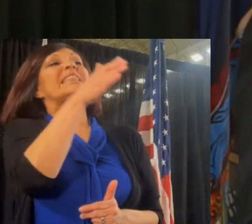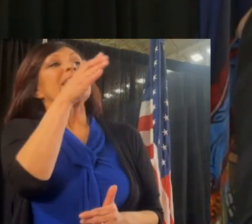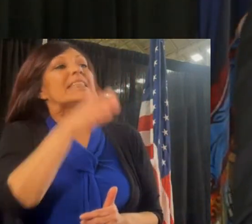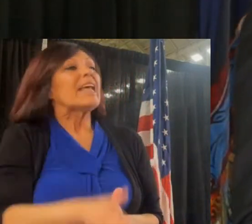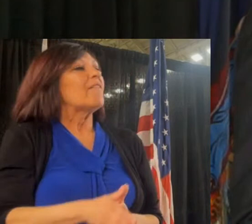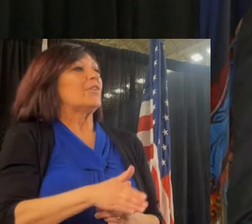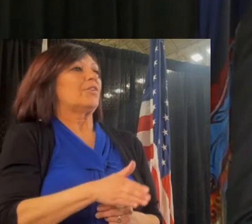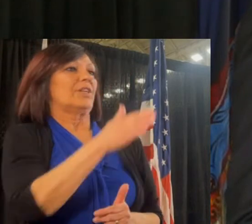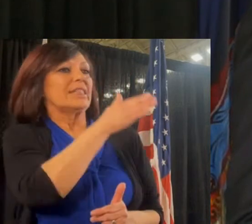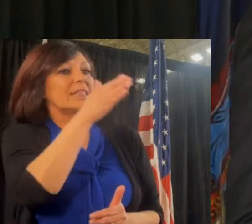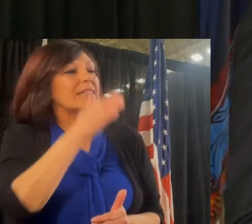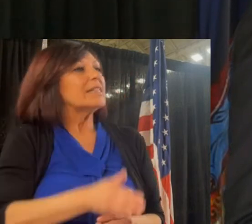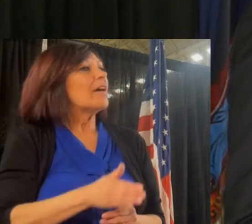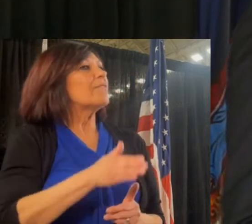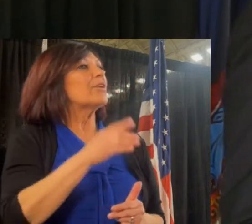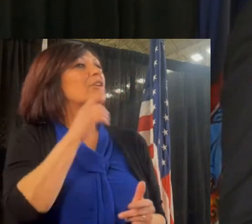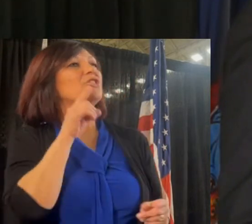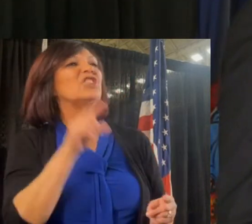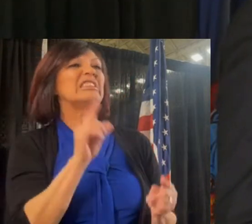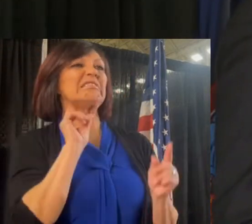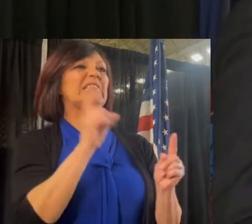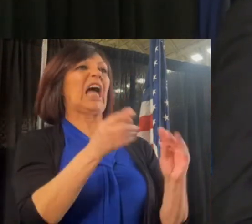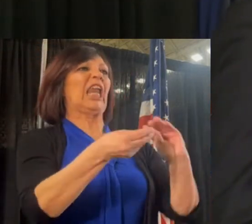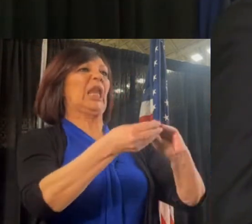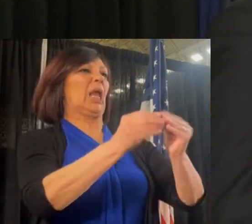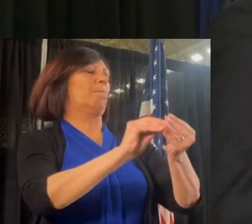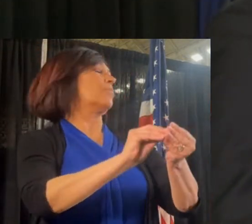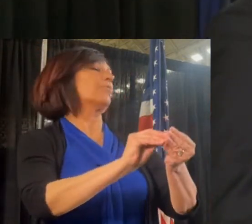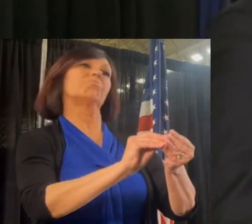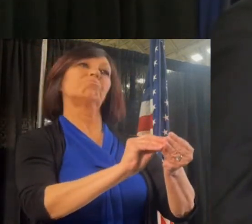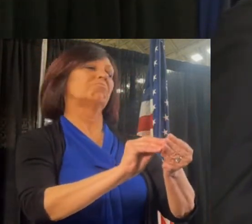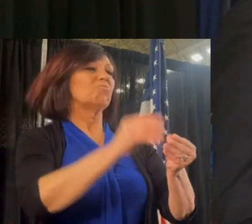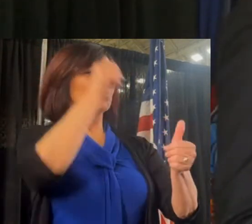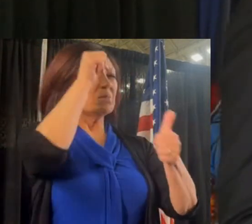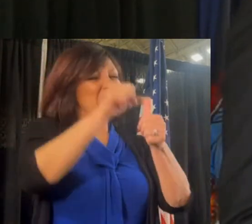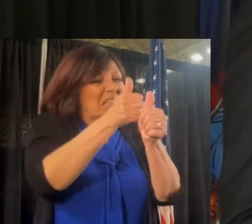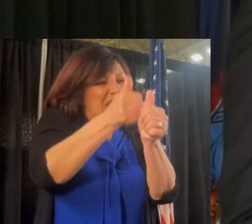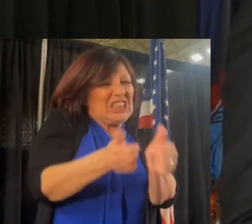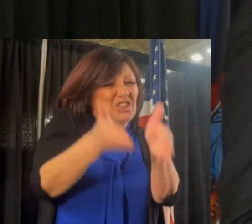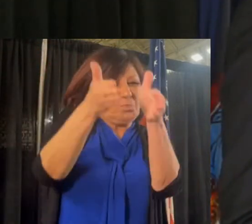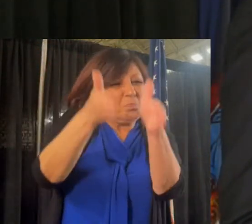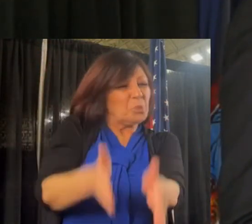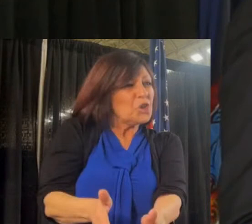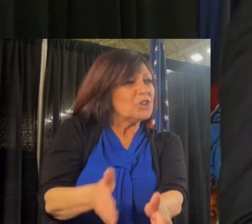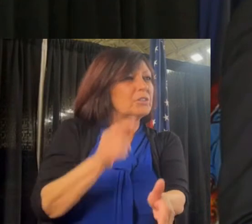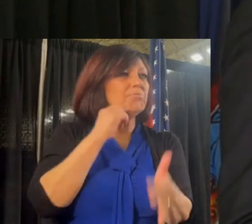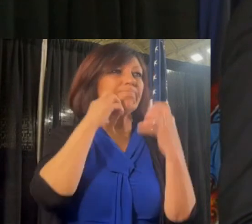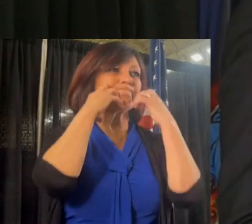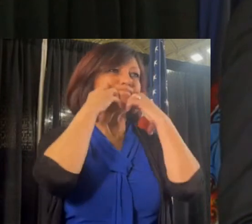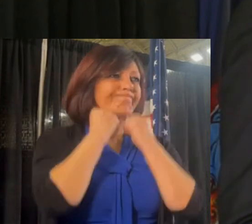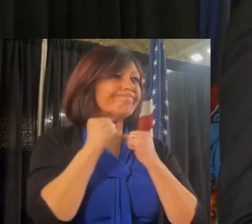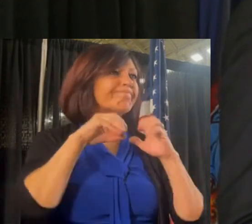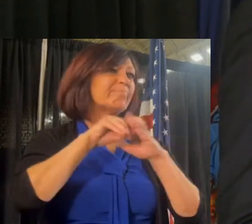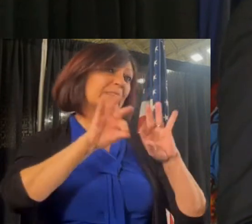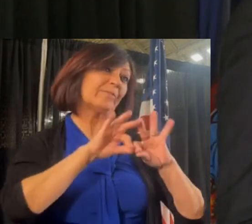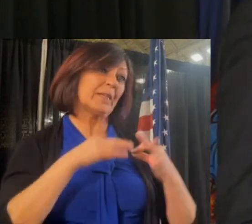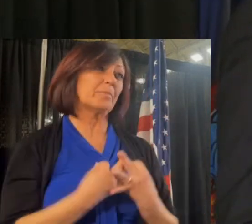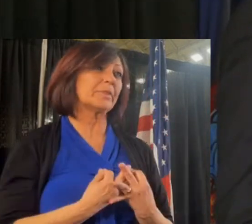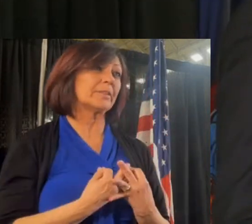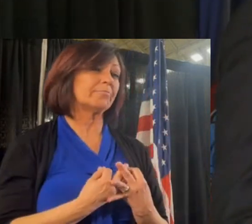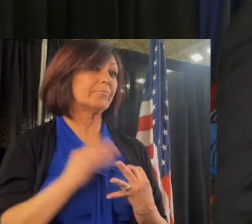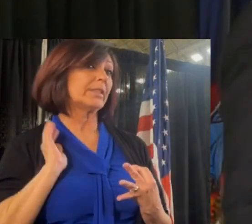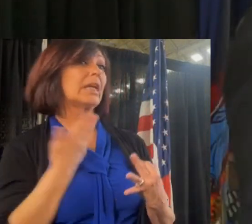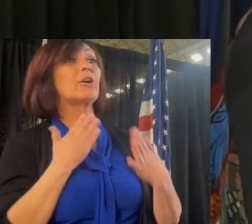the pandemic's toll to solely a number, but remember that each person lost was a cherished member of a family and